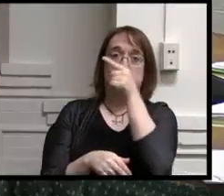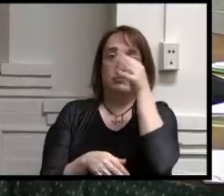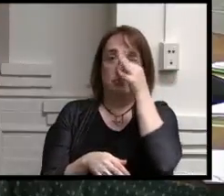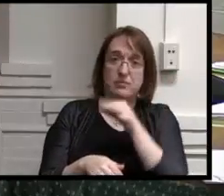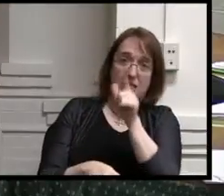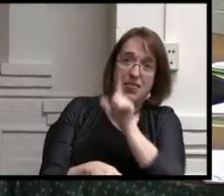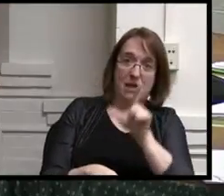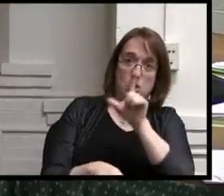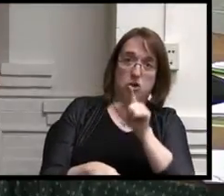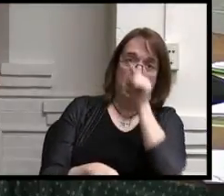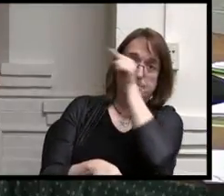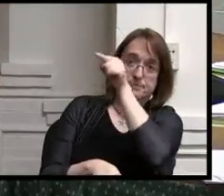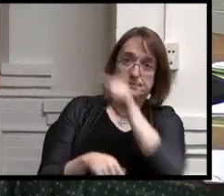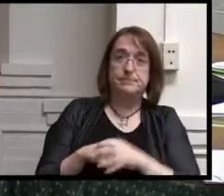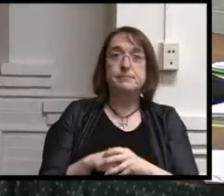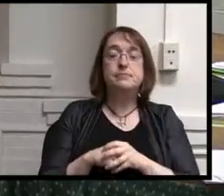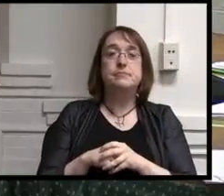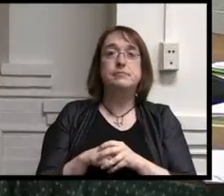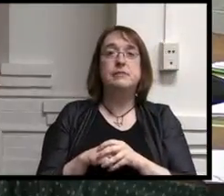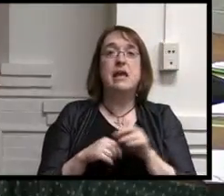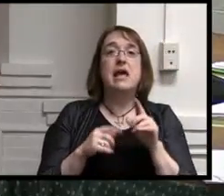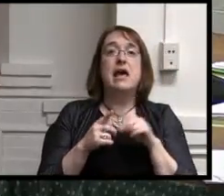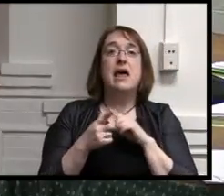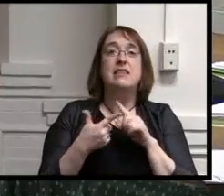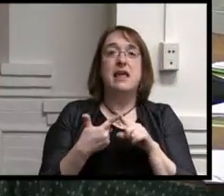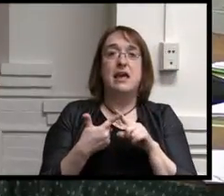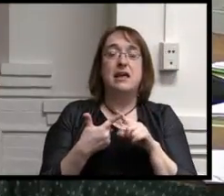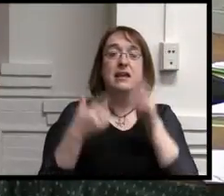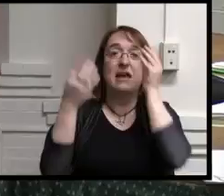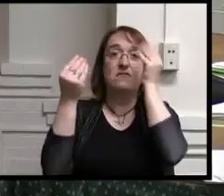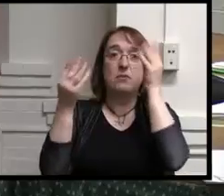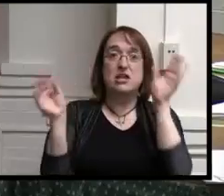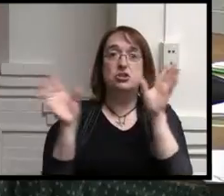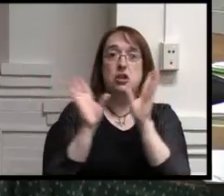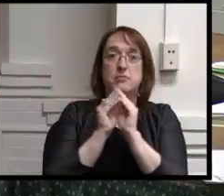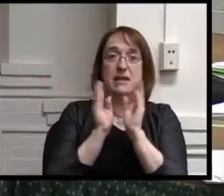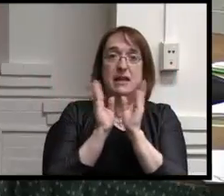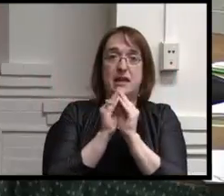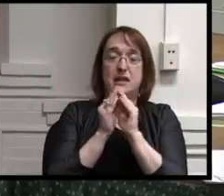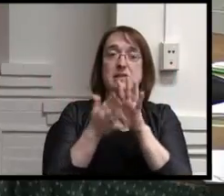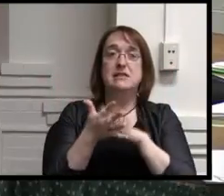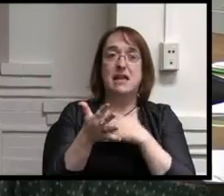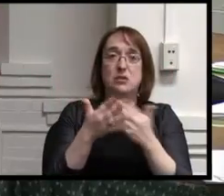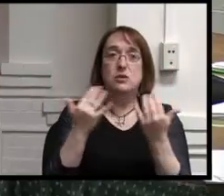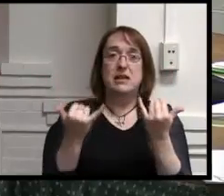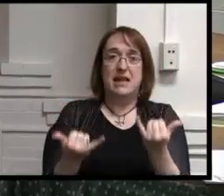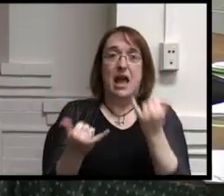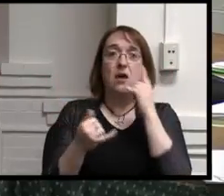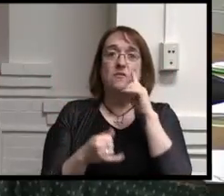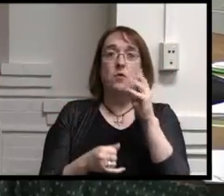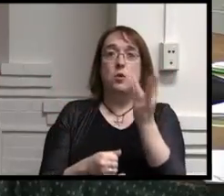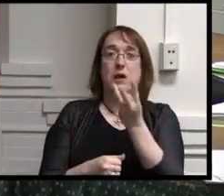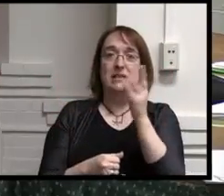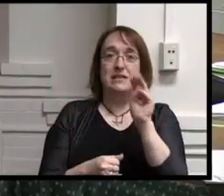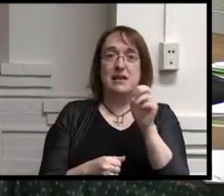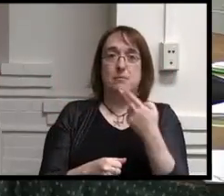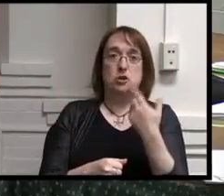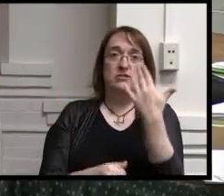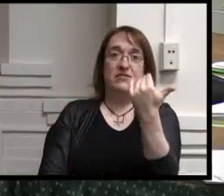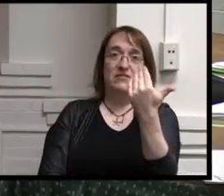And then we're gonna schedule our informational meeting now for Wednesday, March 15th, but we're gonna